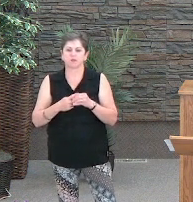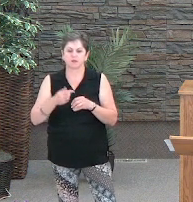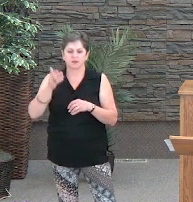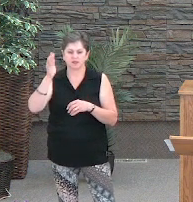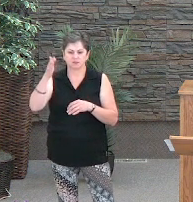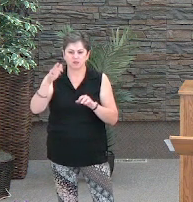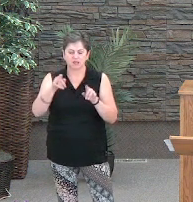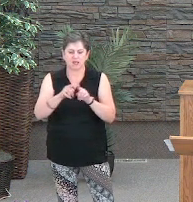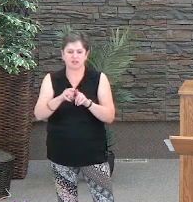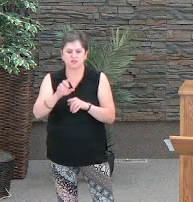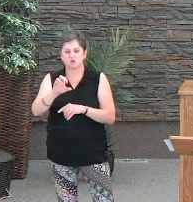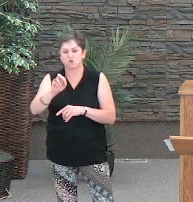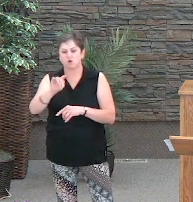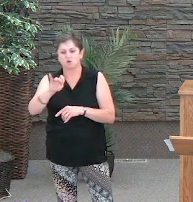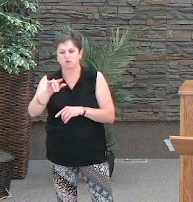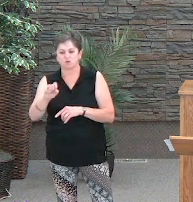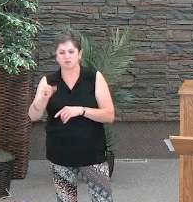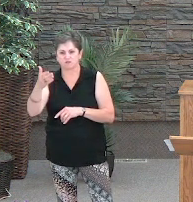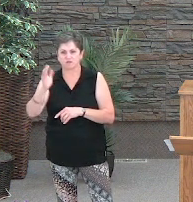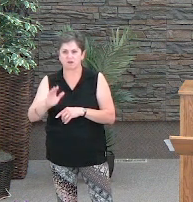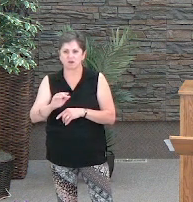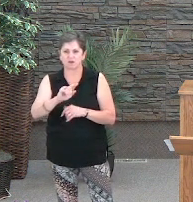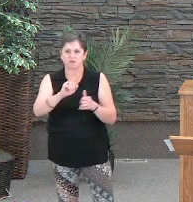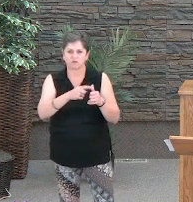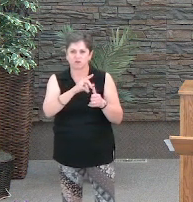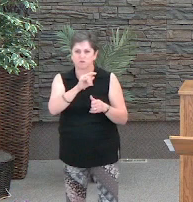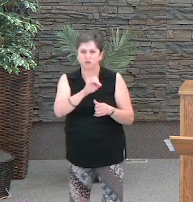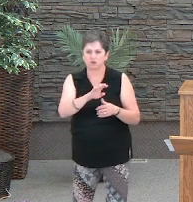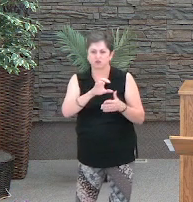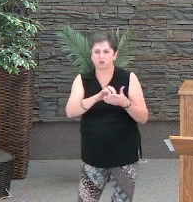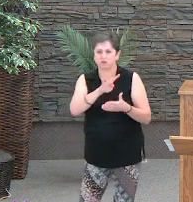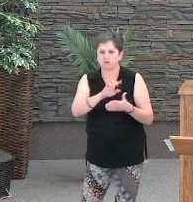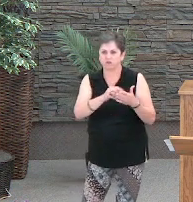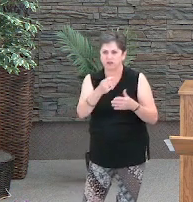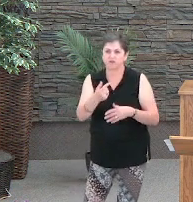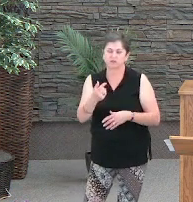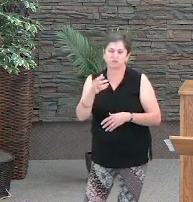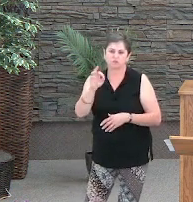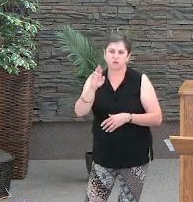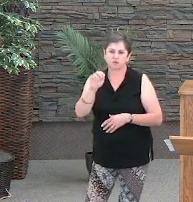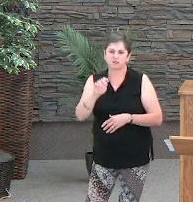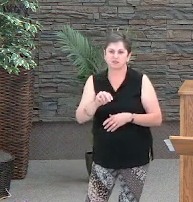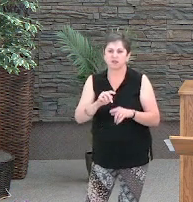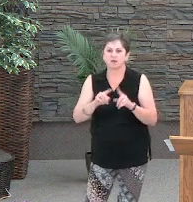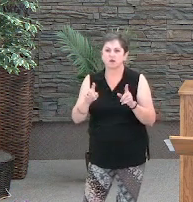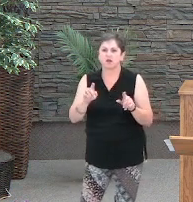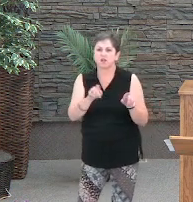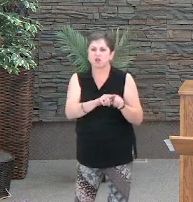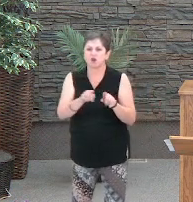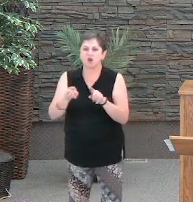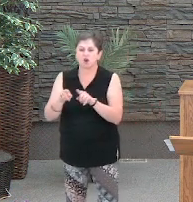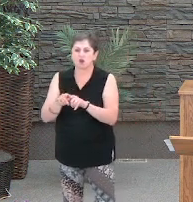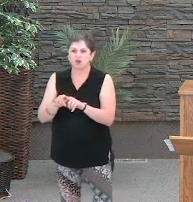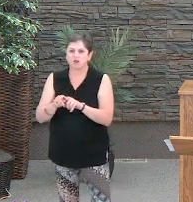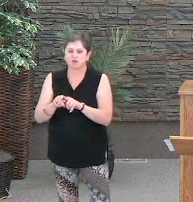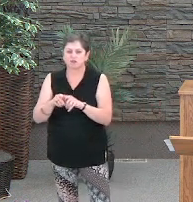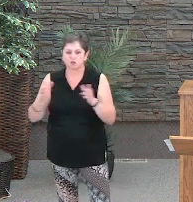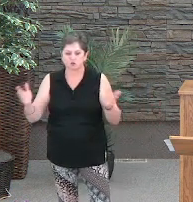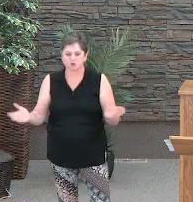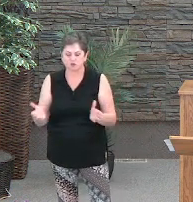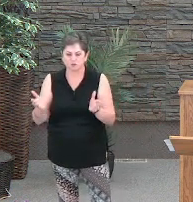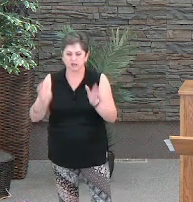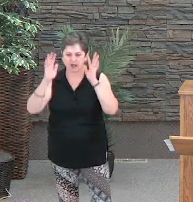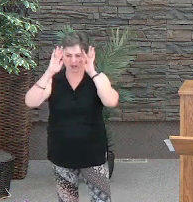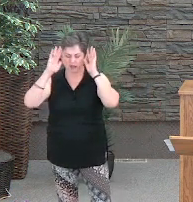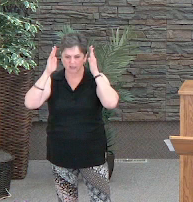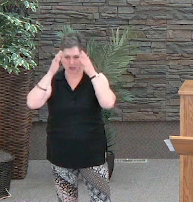he speaks about speaking as the oracles of God, quoting 1 Peter 4:11. Robinson does. But Robinson also encouraged us to be a narrow-minded